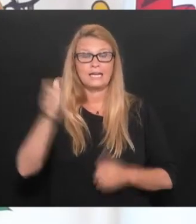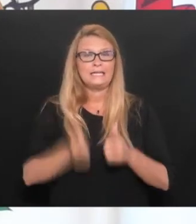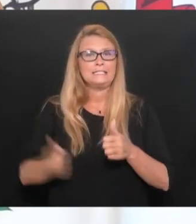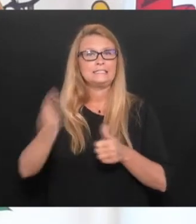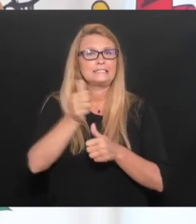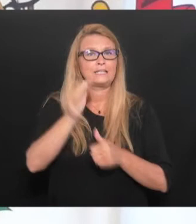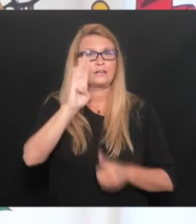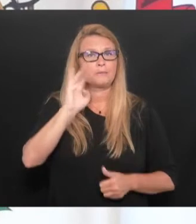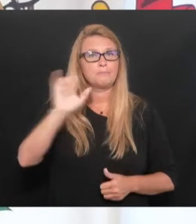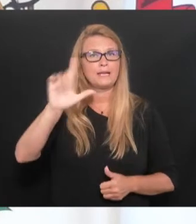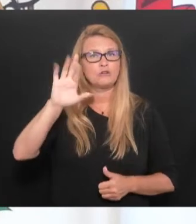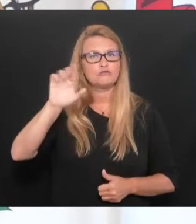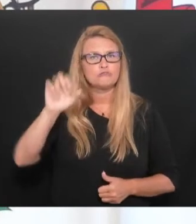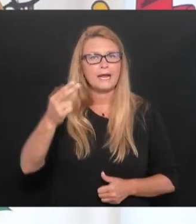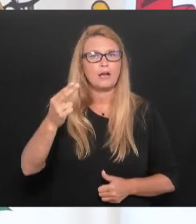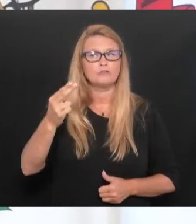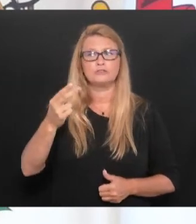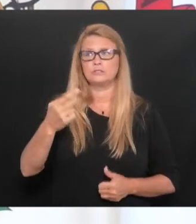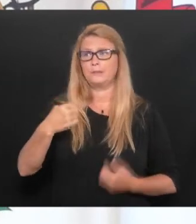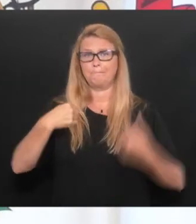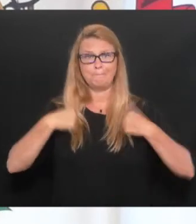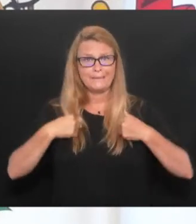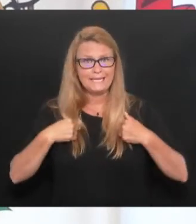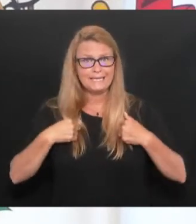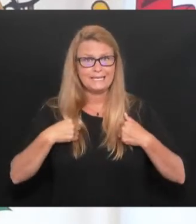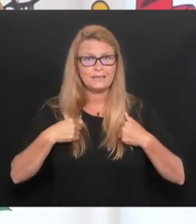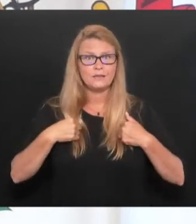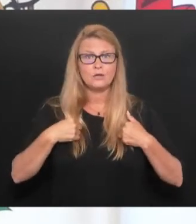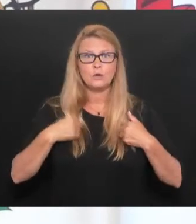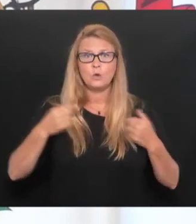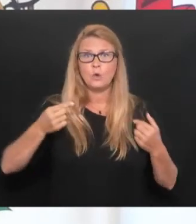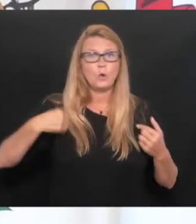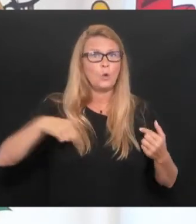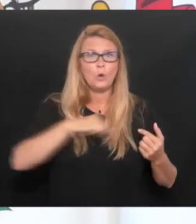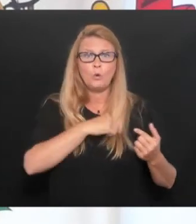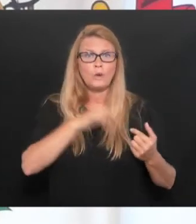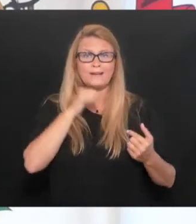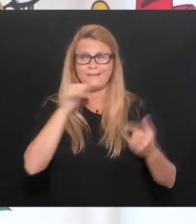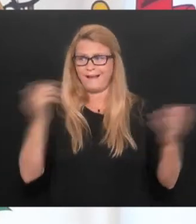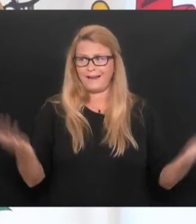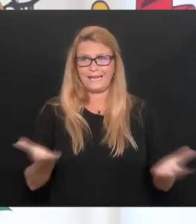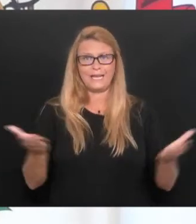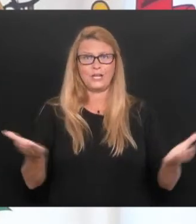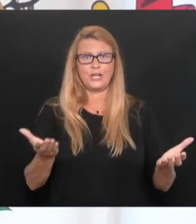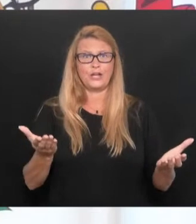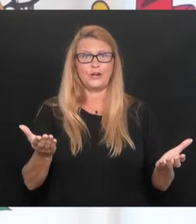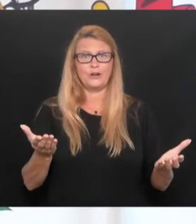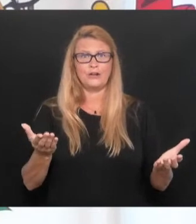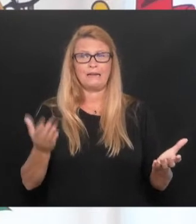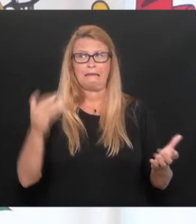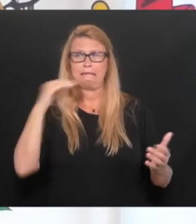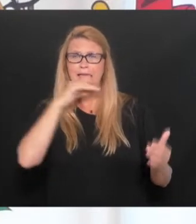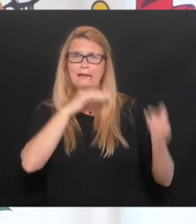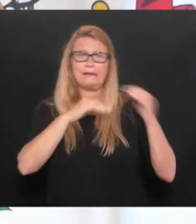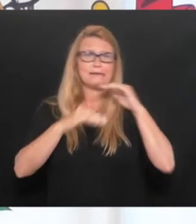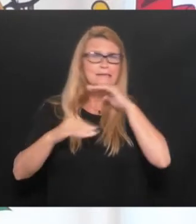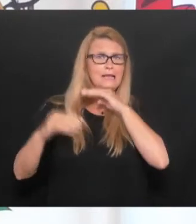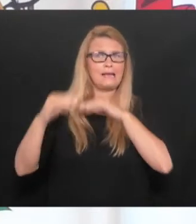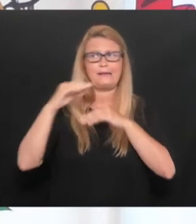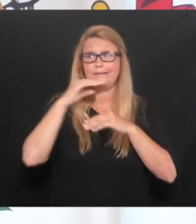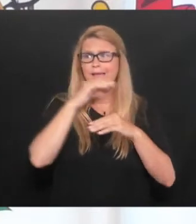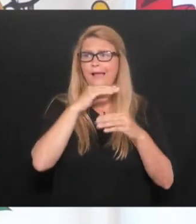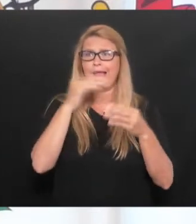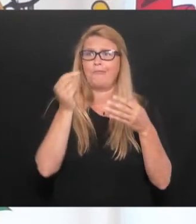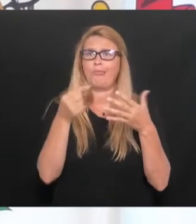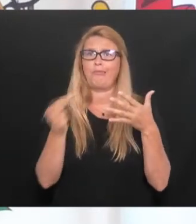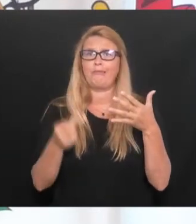Secretary Crouch, you listen to me. We don't come to you screaming wolf, wolf, wolf about, you know, everything